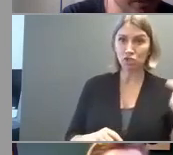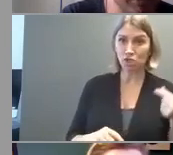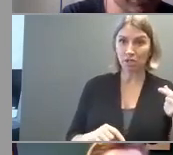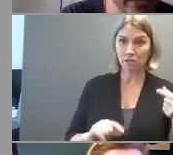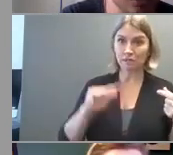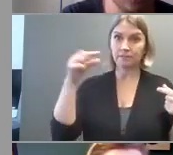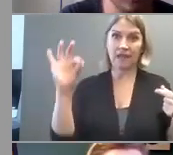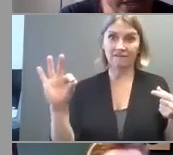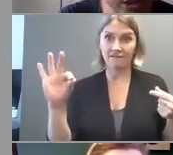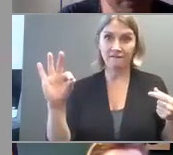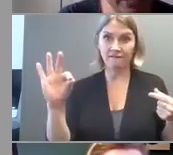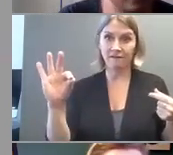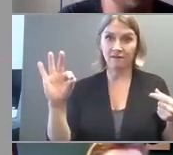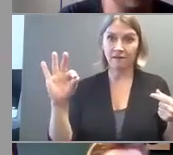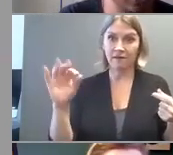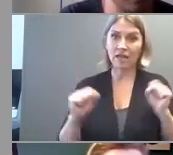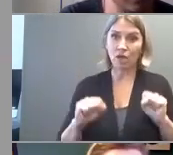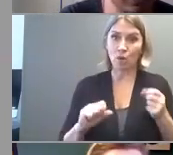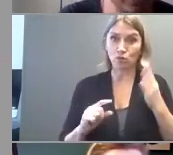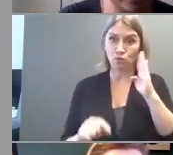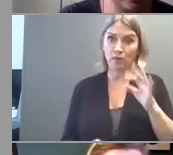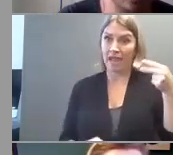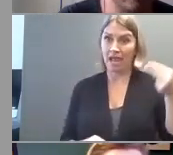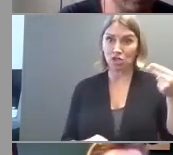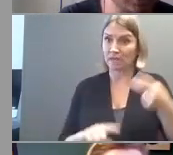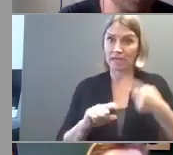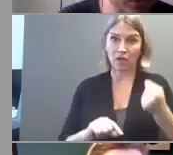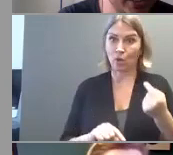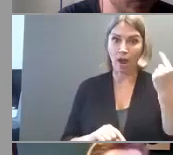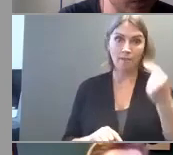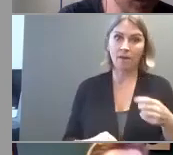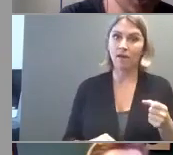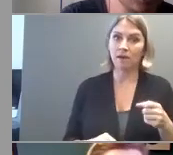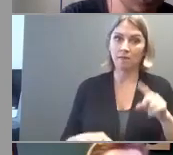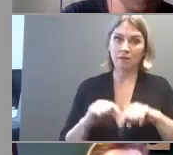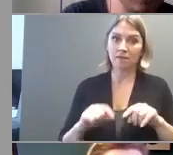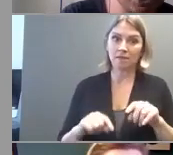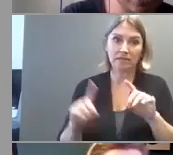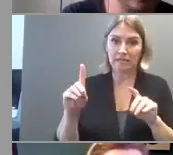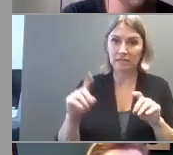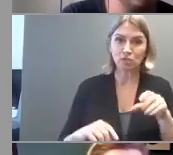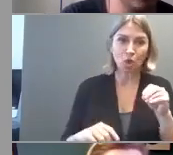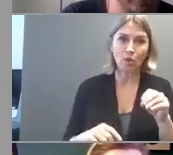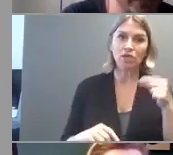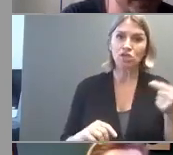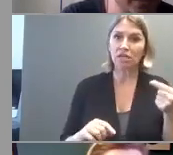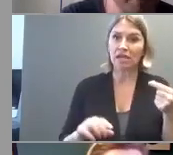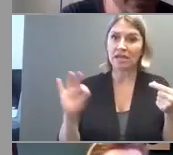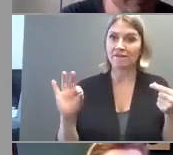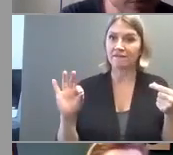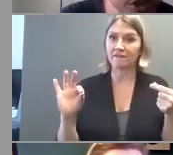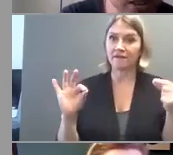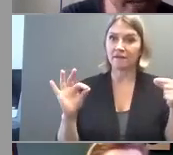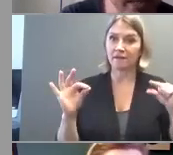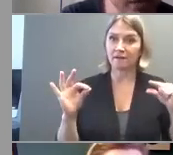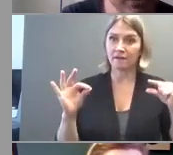F, because I can go to H, but I cannot go up. Neither can I go up from G to E as well. So G and F are not connected.